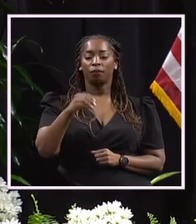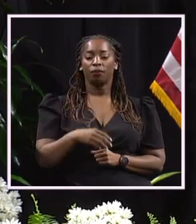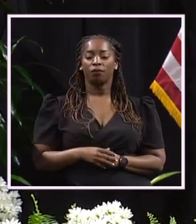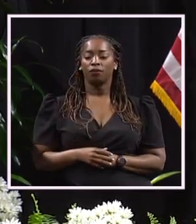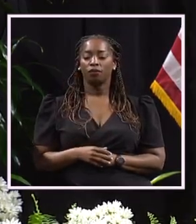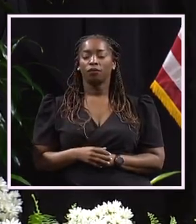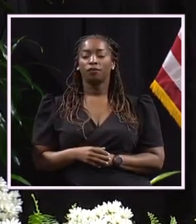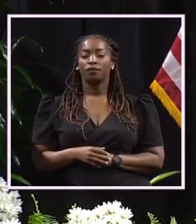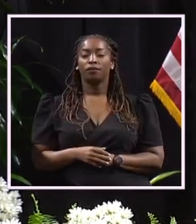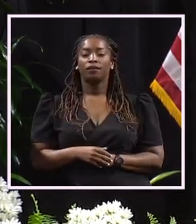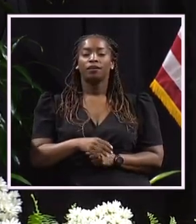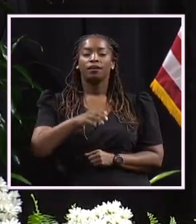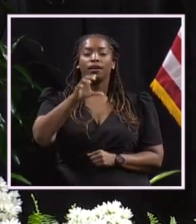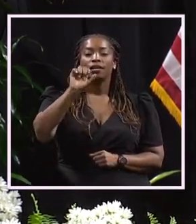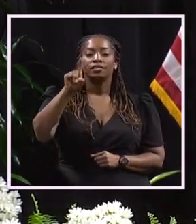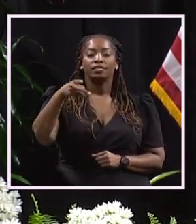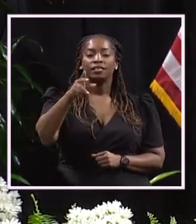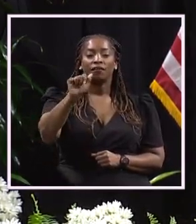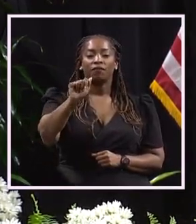Stephanie Ann Weiss.